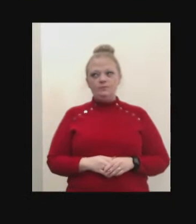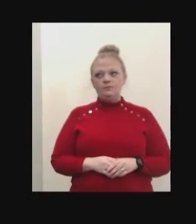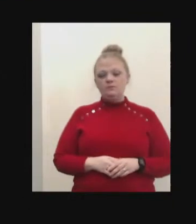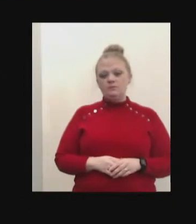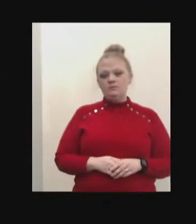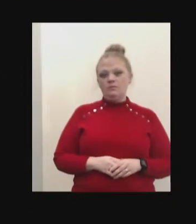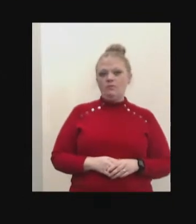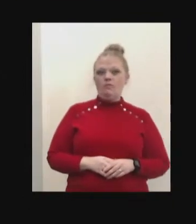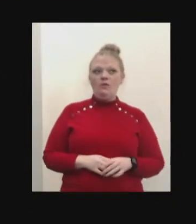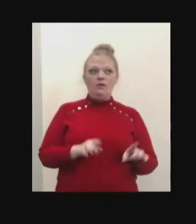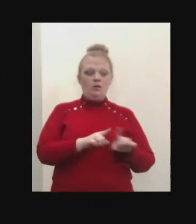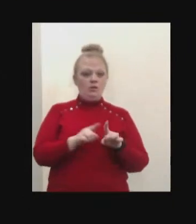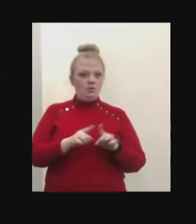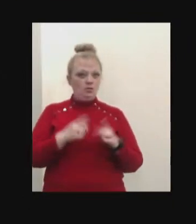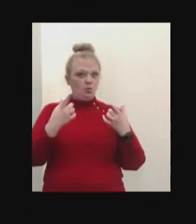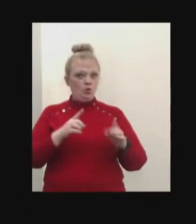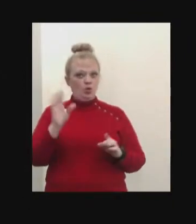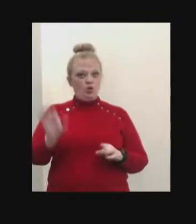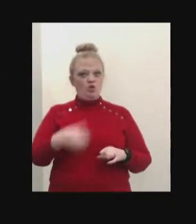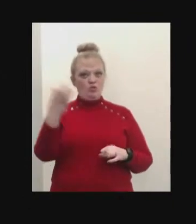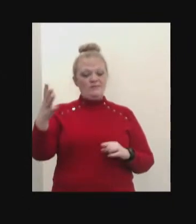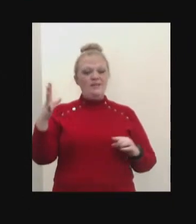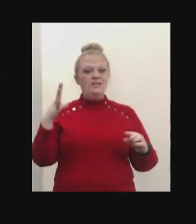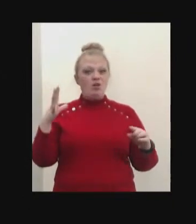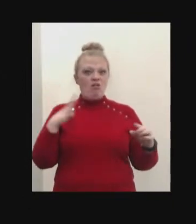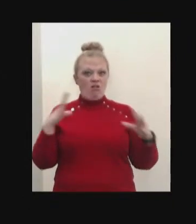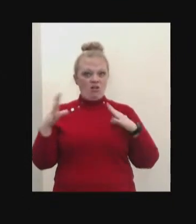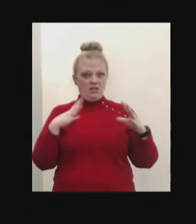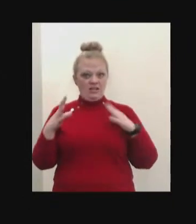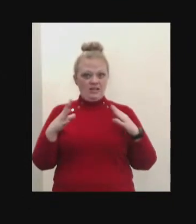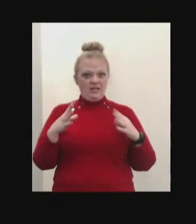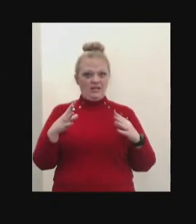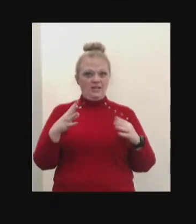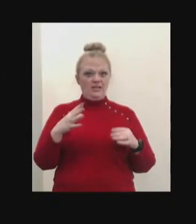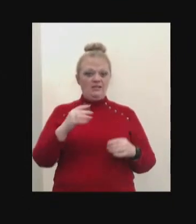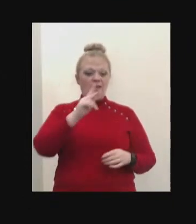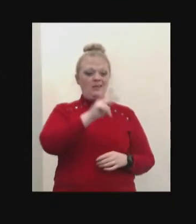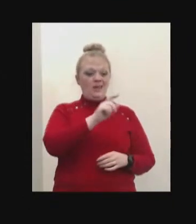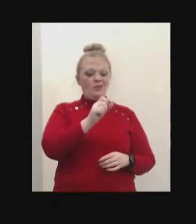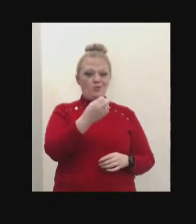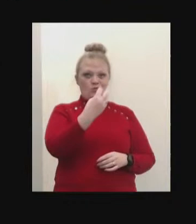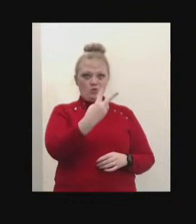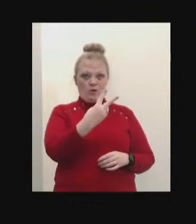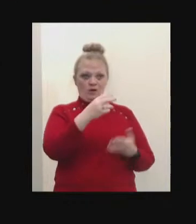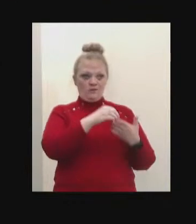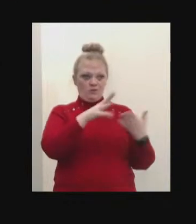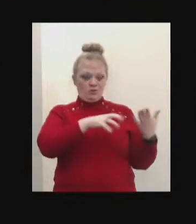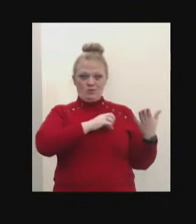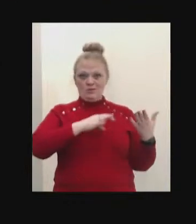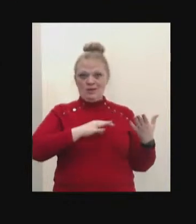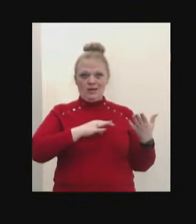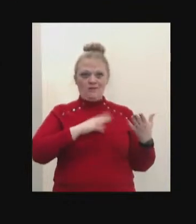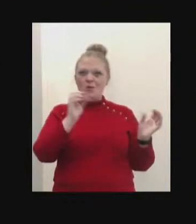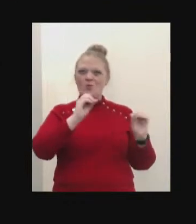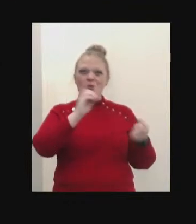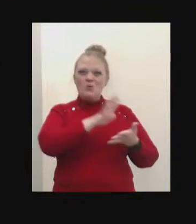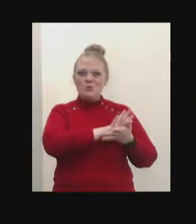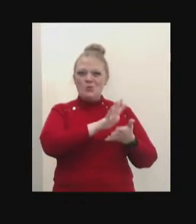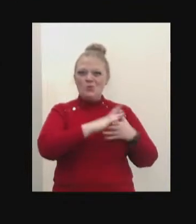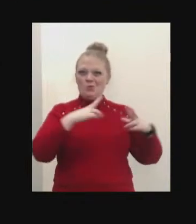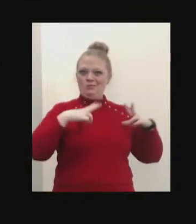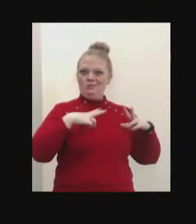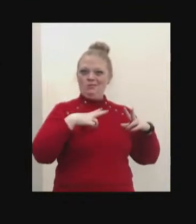Christmas holiday, since the K through 12 students and staff will not be in school, so they will not need to urgently know